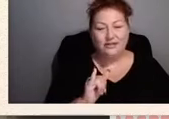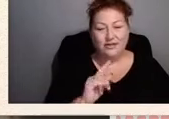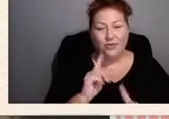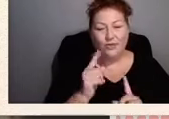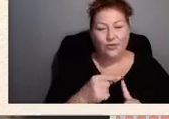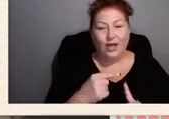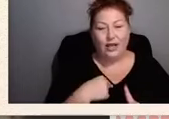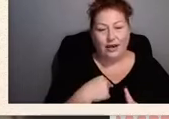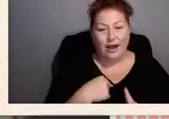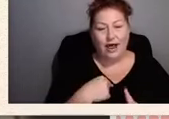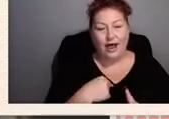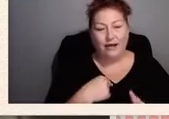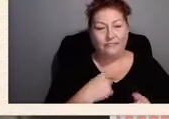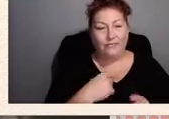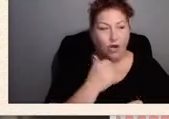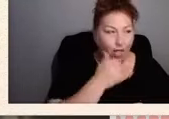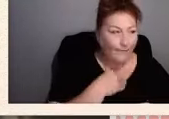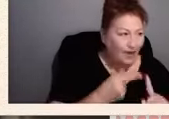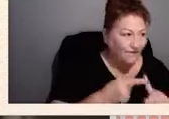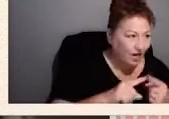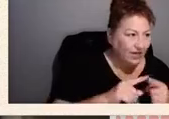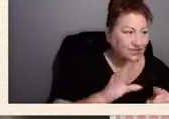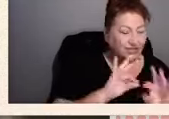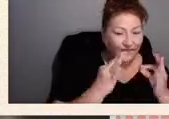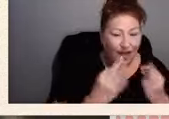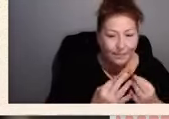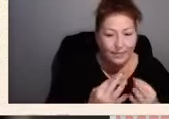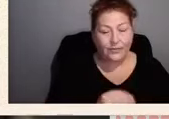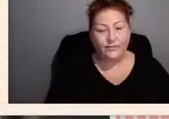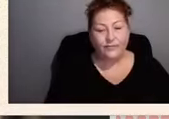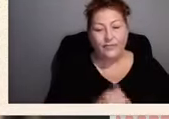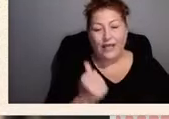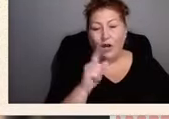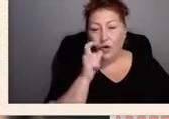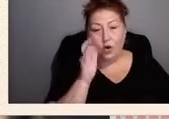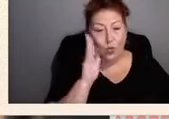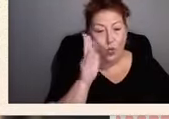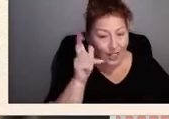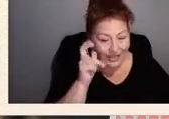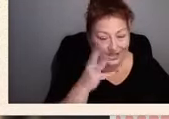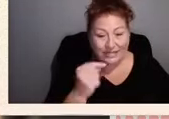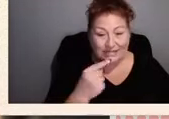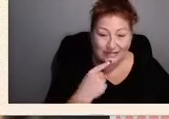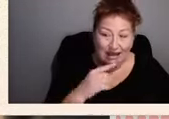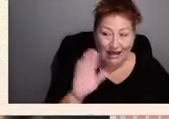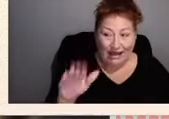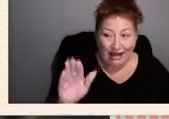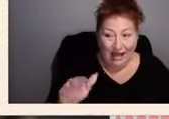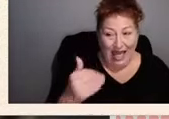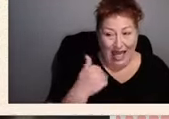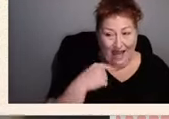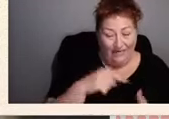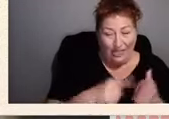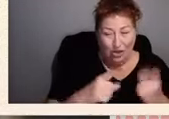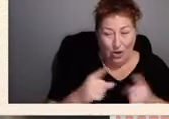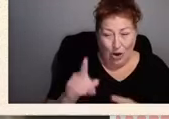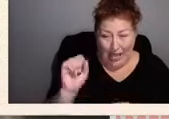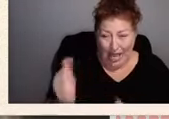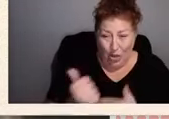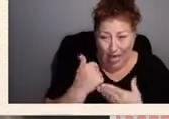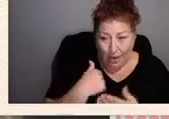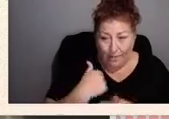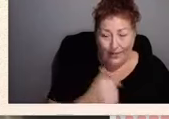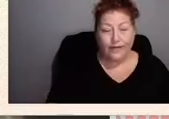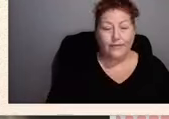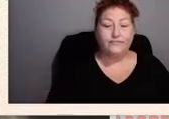my family, um, anybody that'll listen and say, "Listen, I have this going on. Can you help?" And